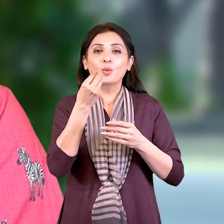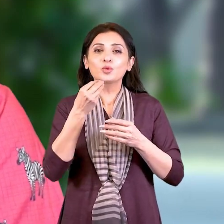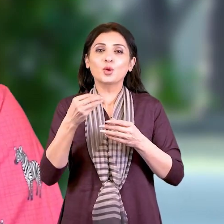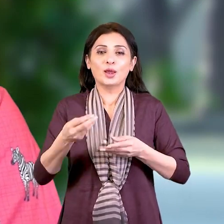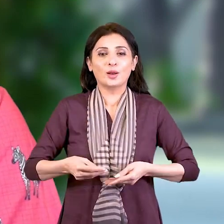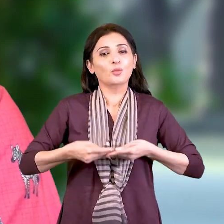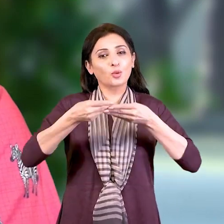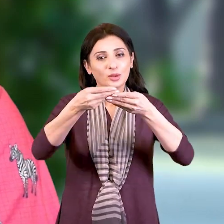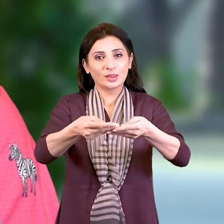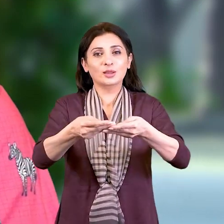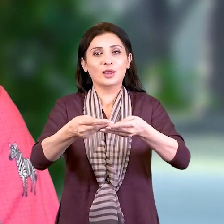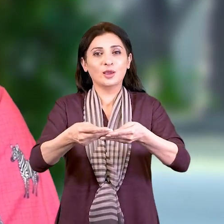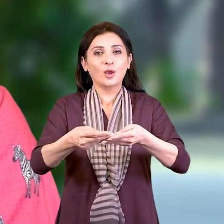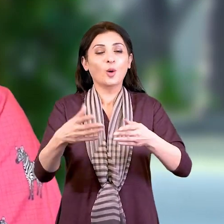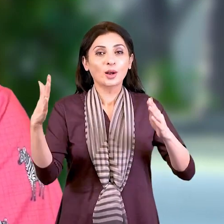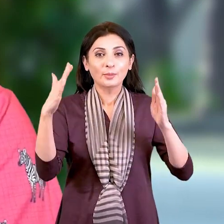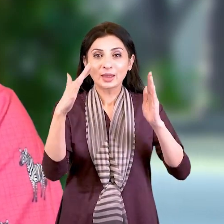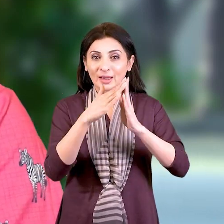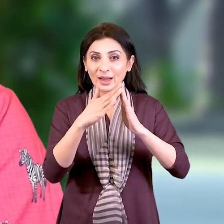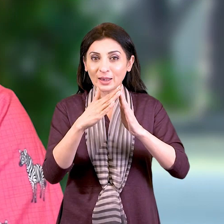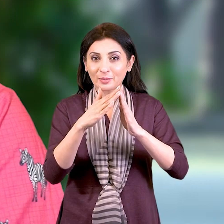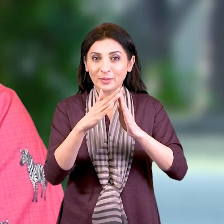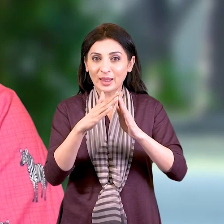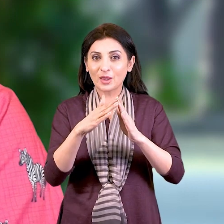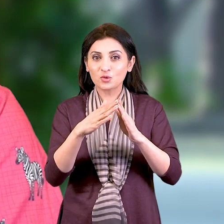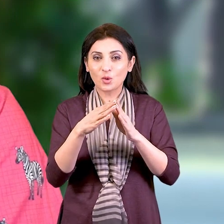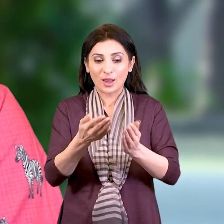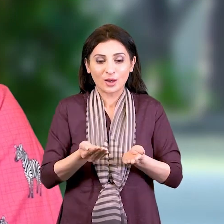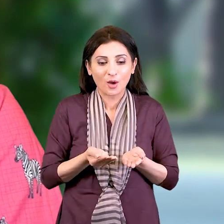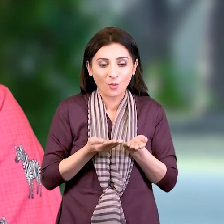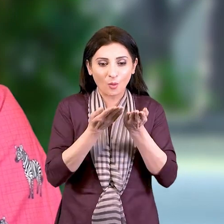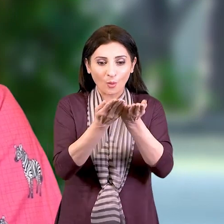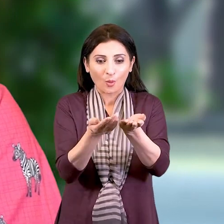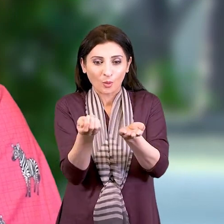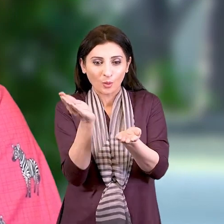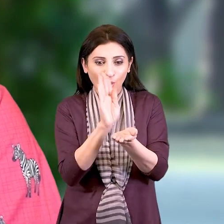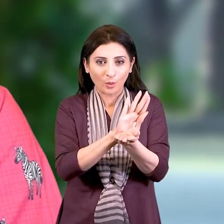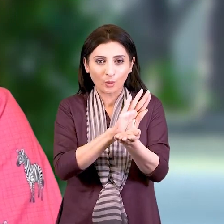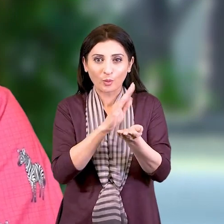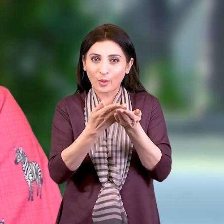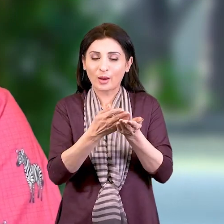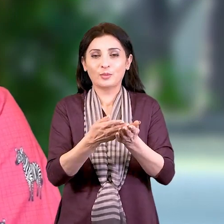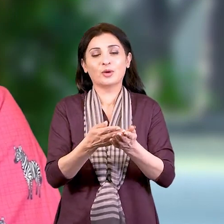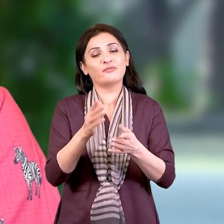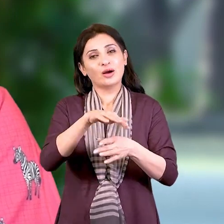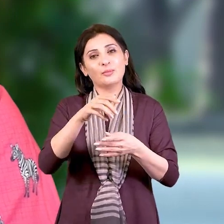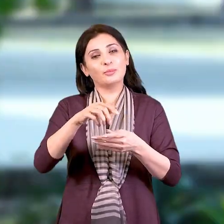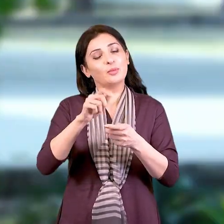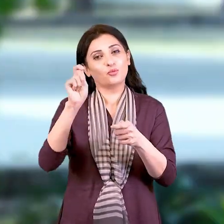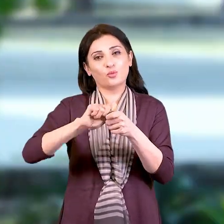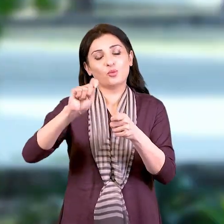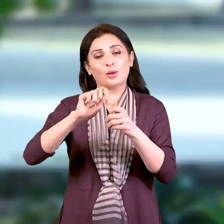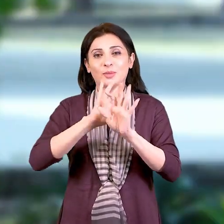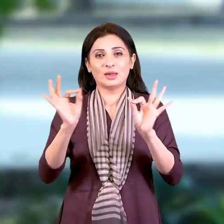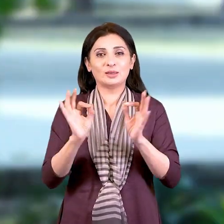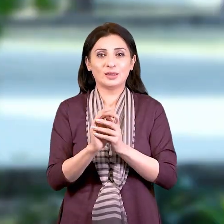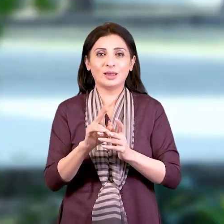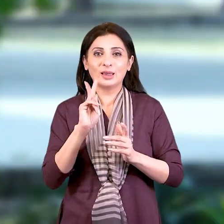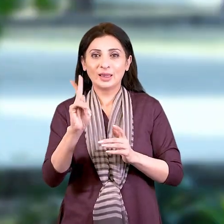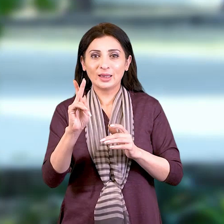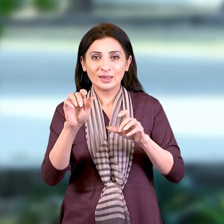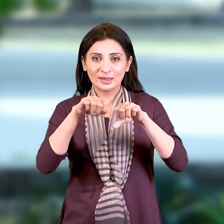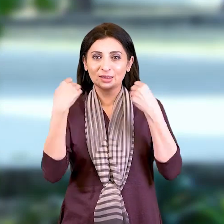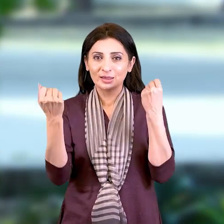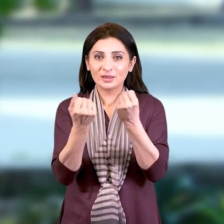an oven at your place, which will be baking fresh off the oven pizzas for you right on the spot. So Ricky's is